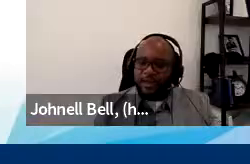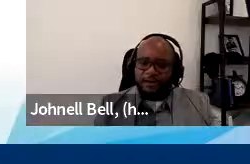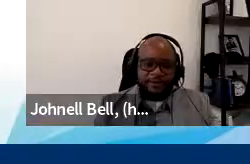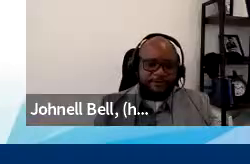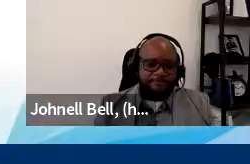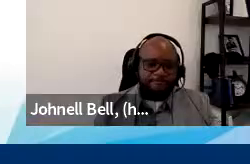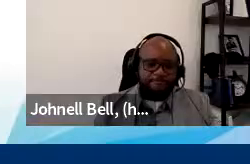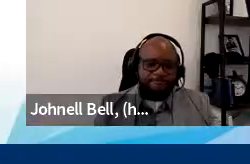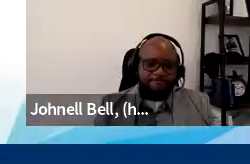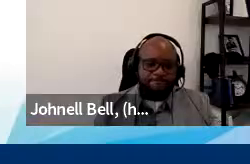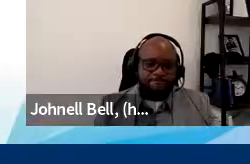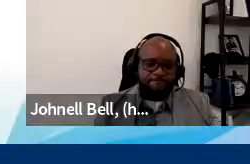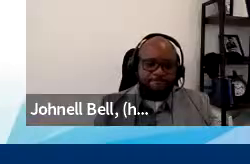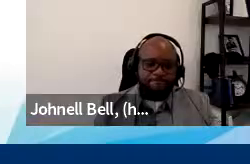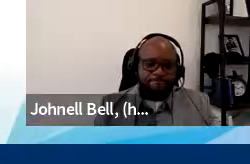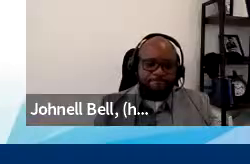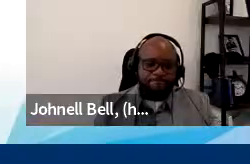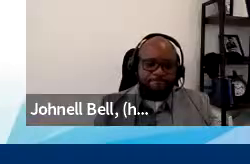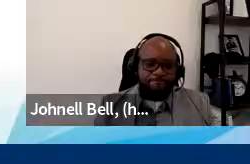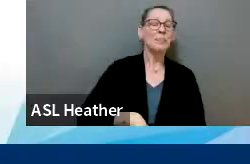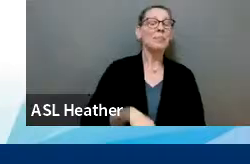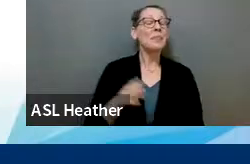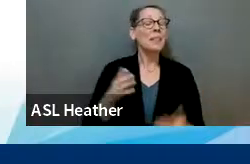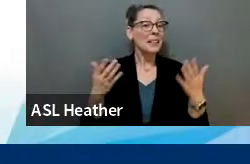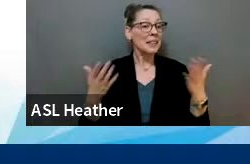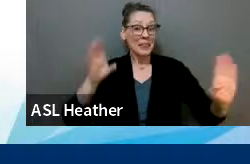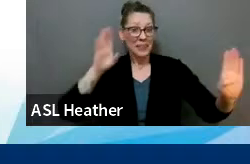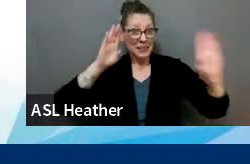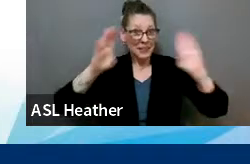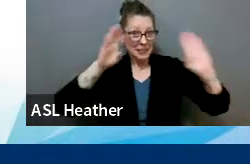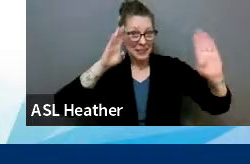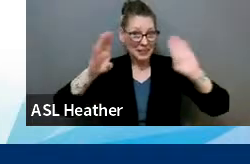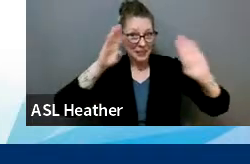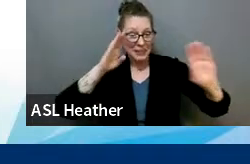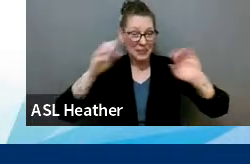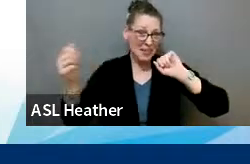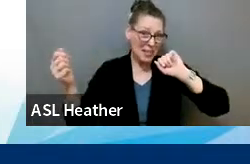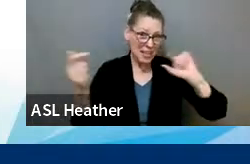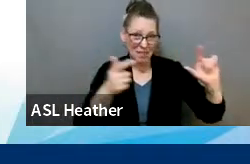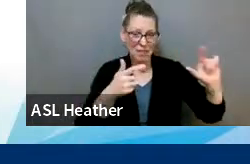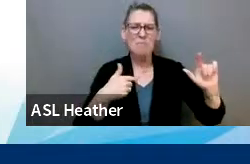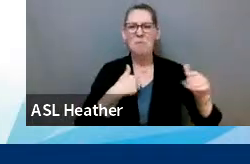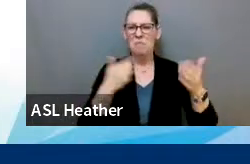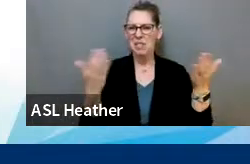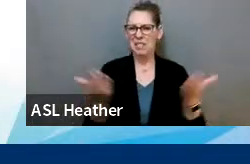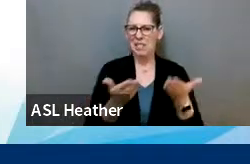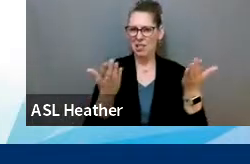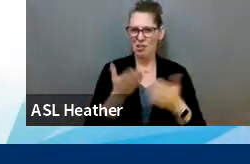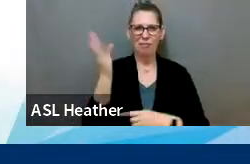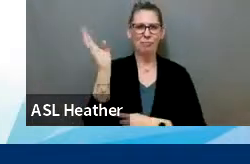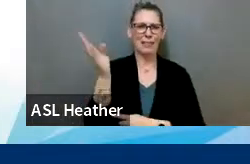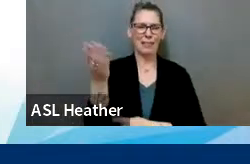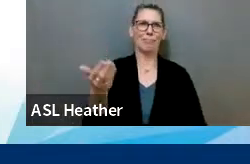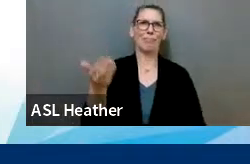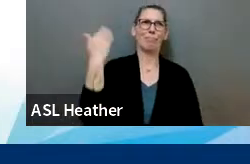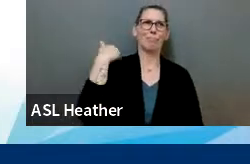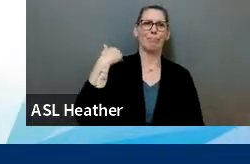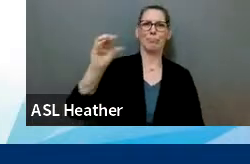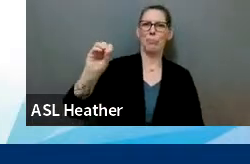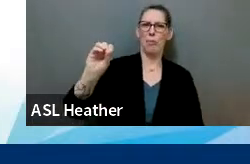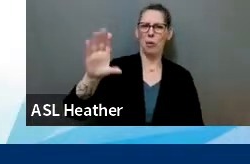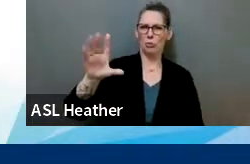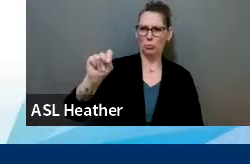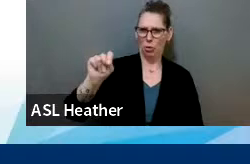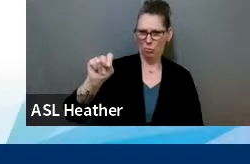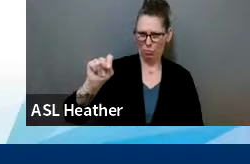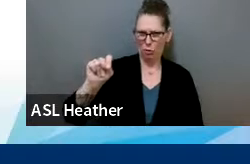Yes, we can. Okay. All right. Hi, everyone. I was here presenting to all of you back in October, I think,